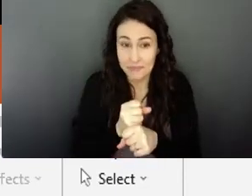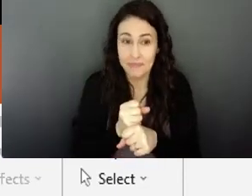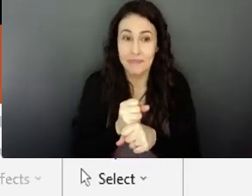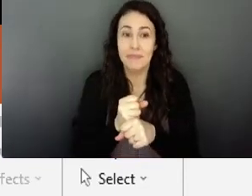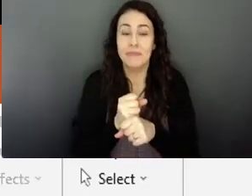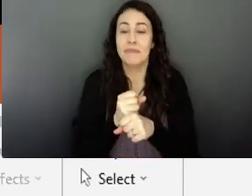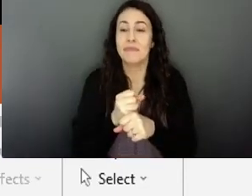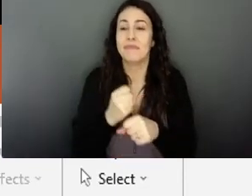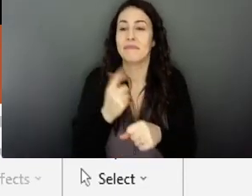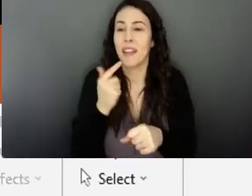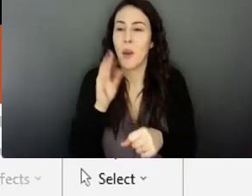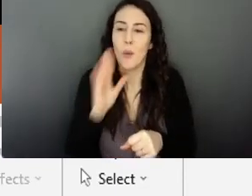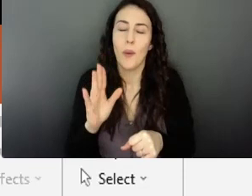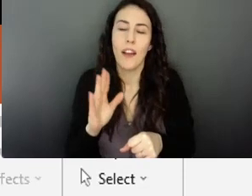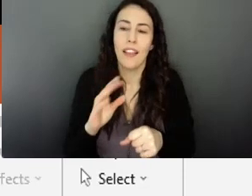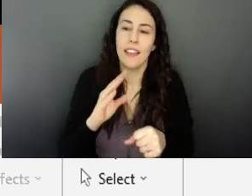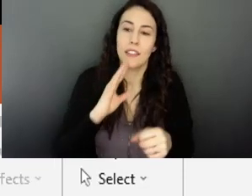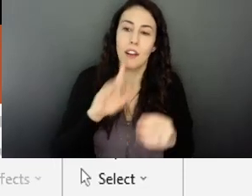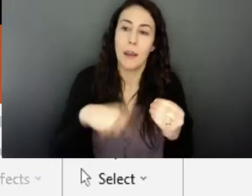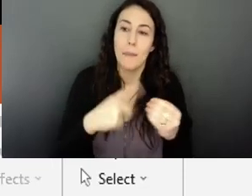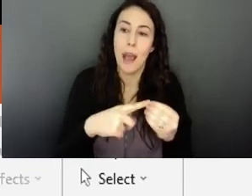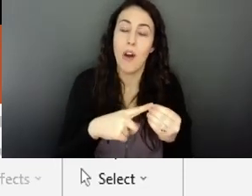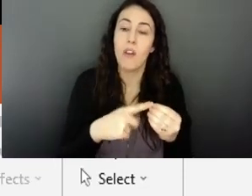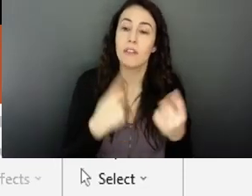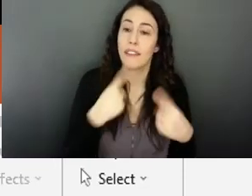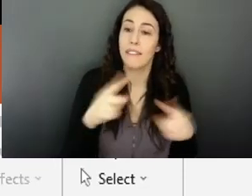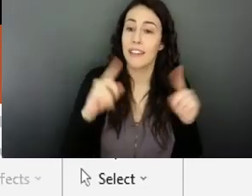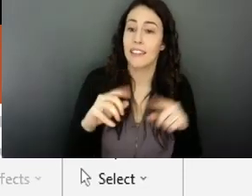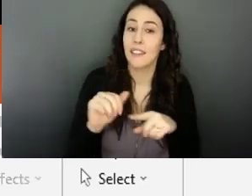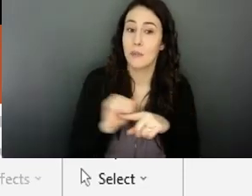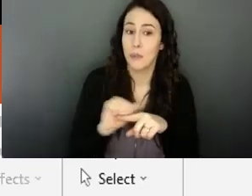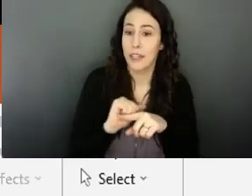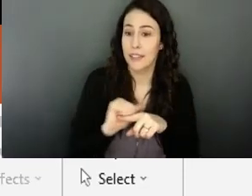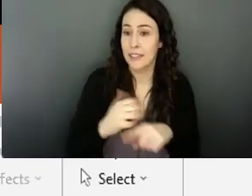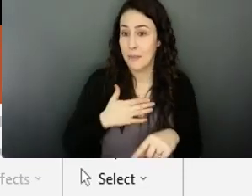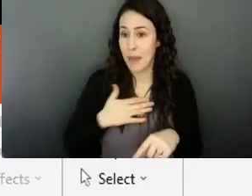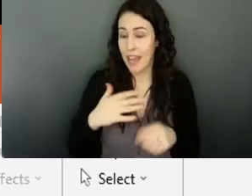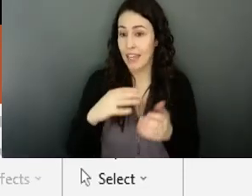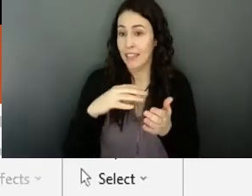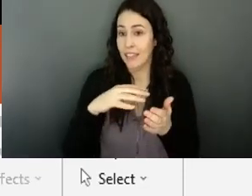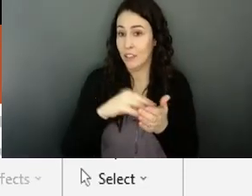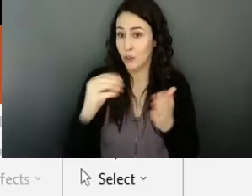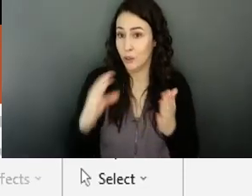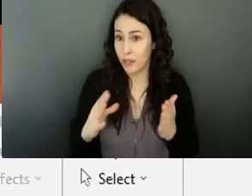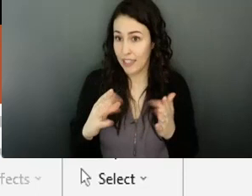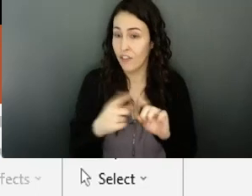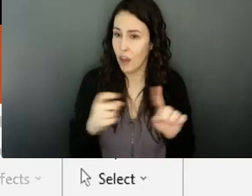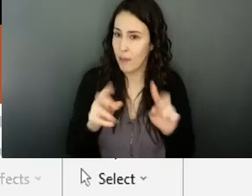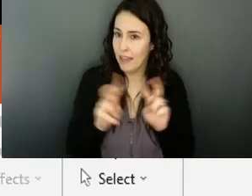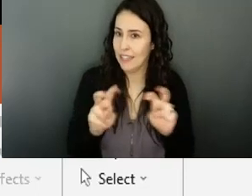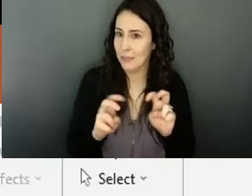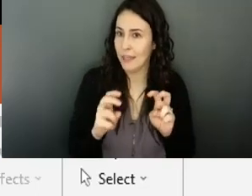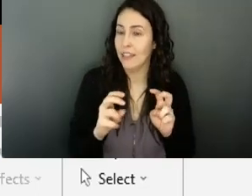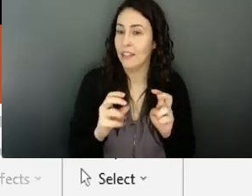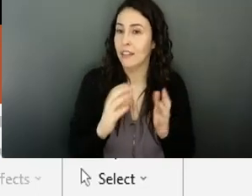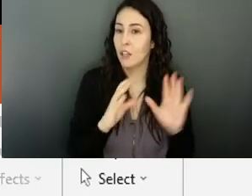talk a little bit about the effective practices that my students, my learners in the assessment courses engaged